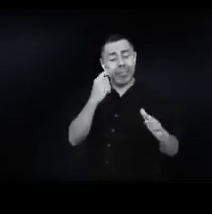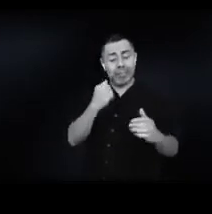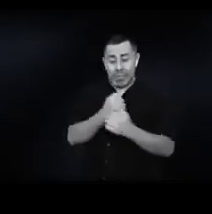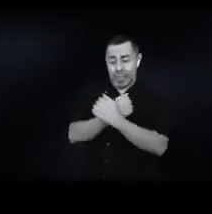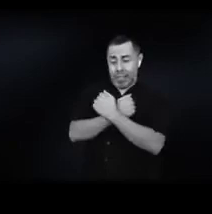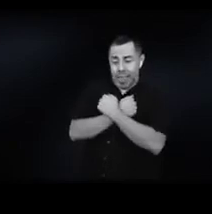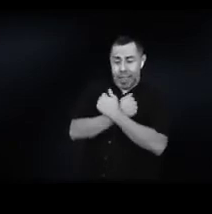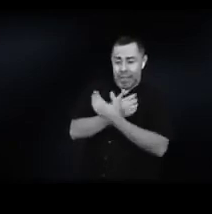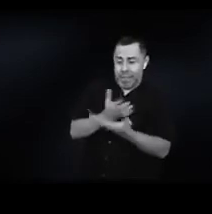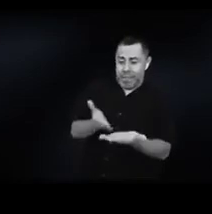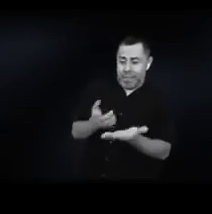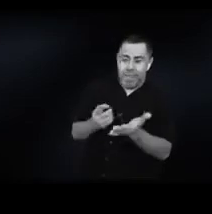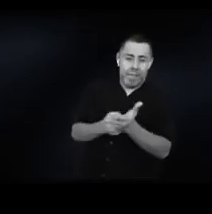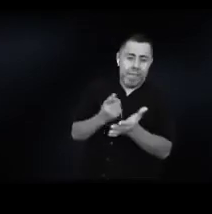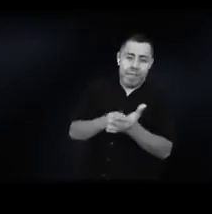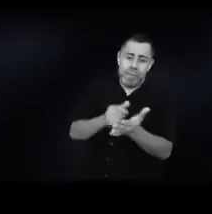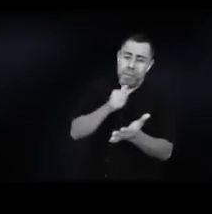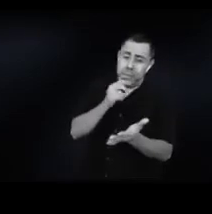real.